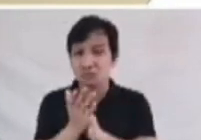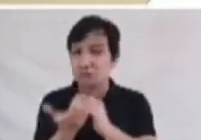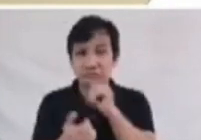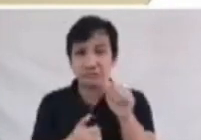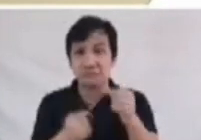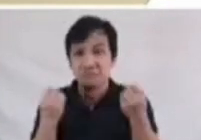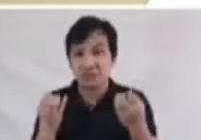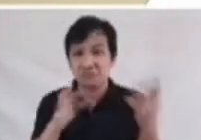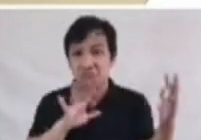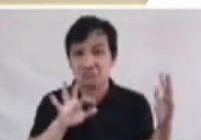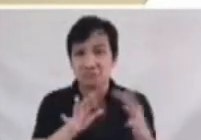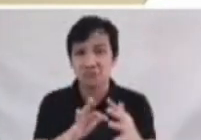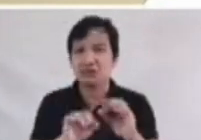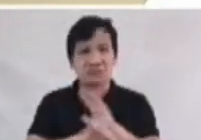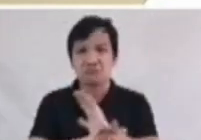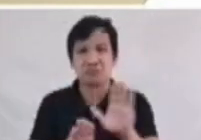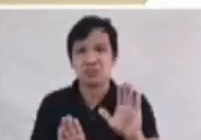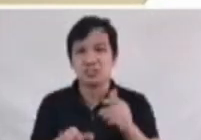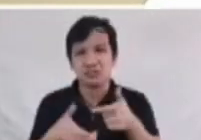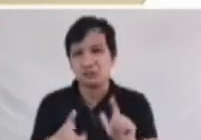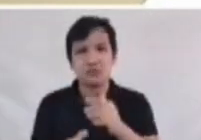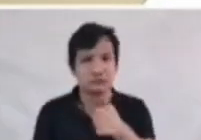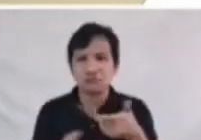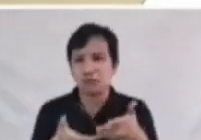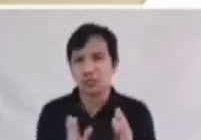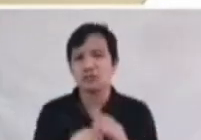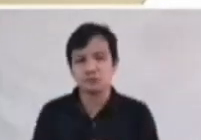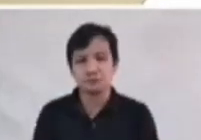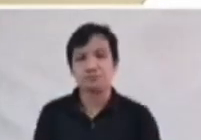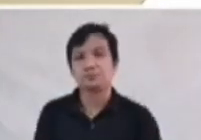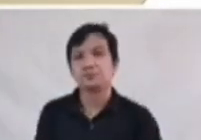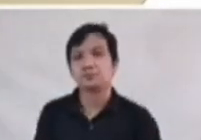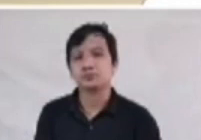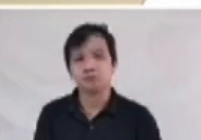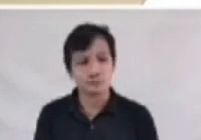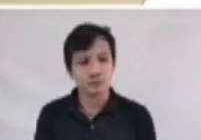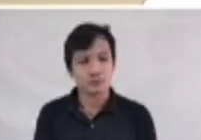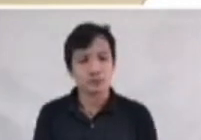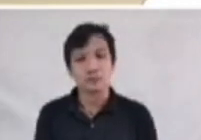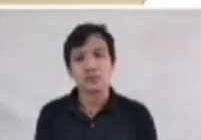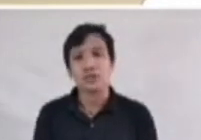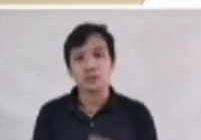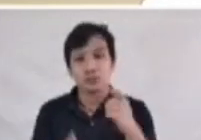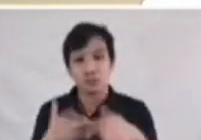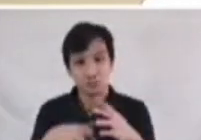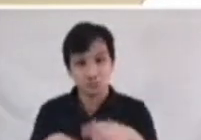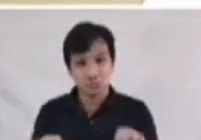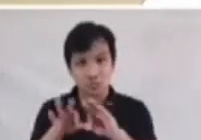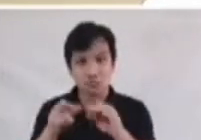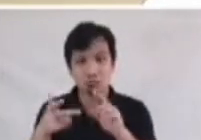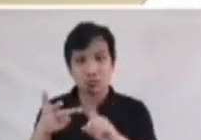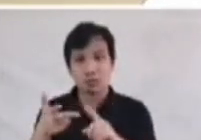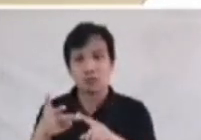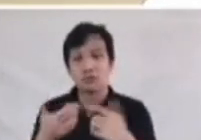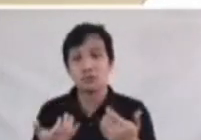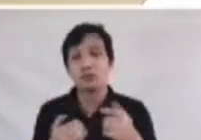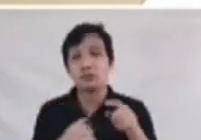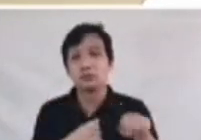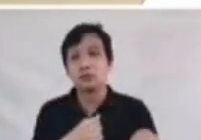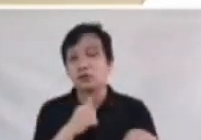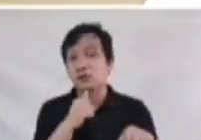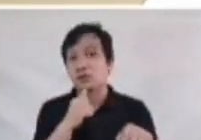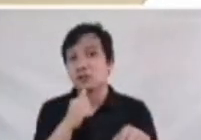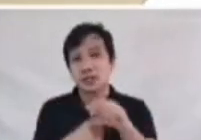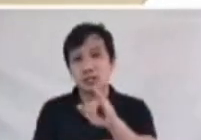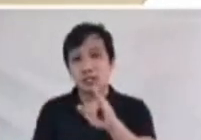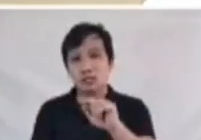mga construction projects sa ECQ? Well, ito po, no? Yung mga